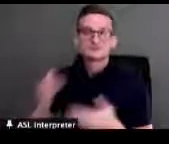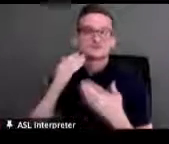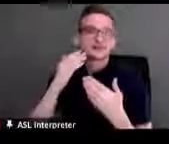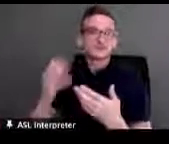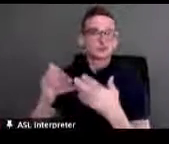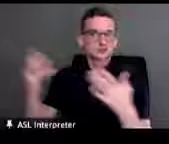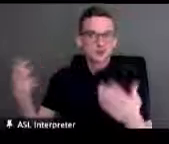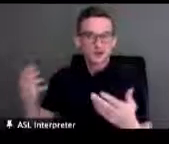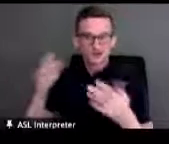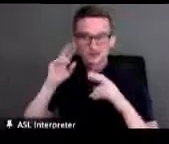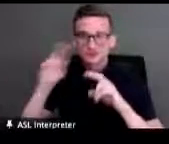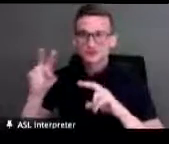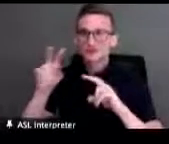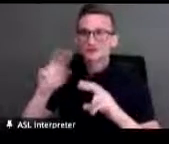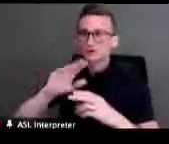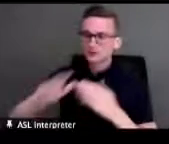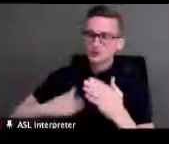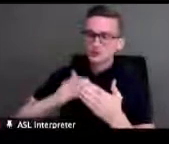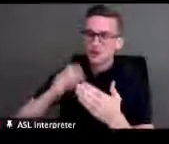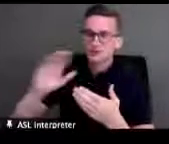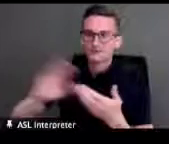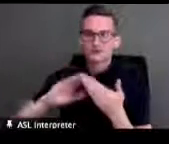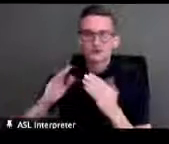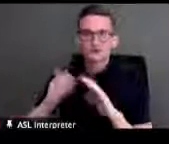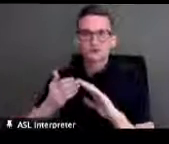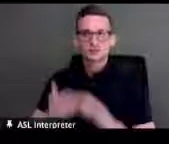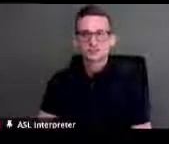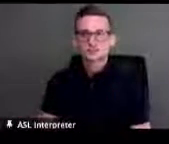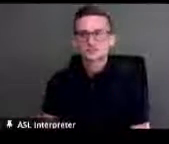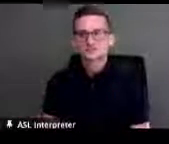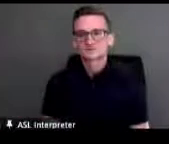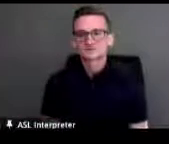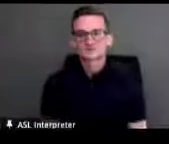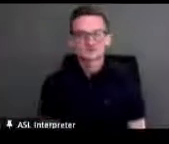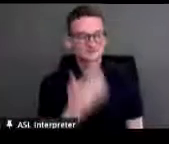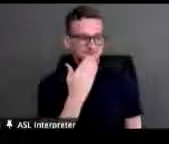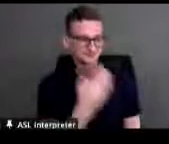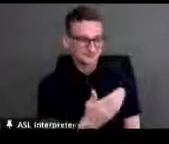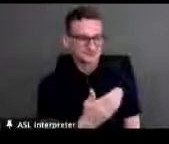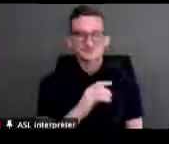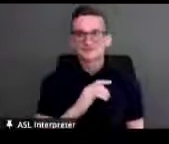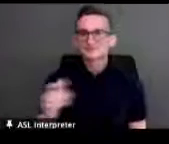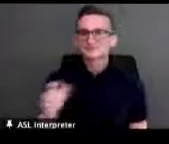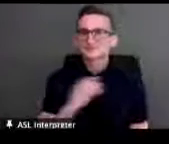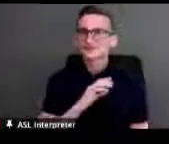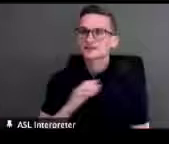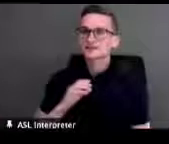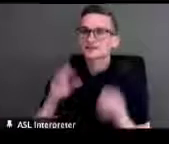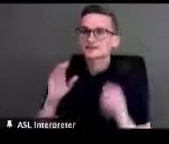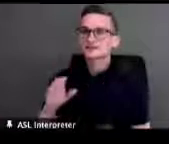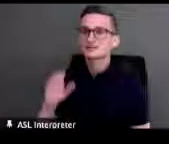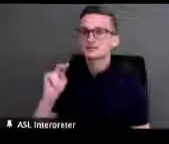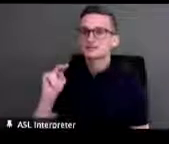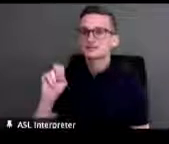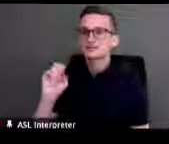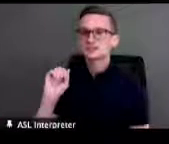to all of your communities. Great, thank you very much. Let's go to Commissioner Neil